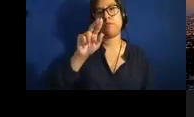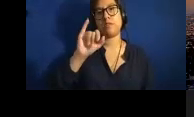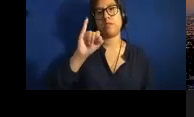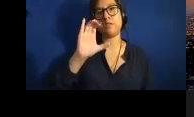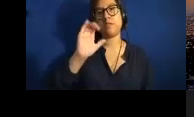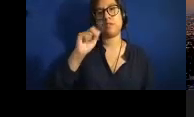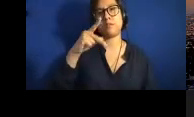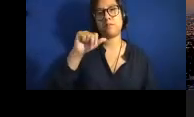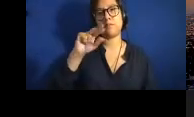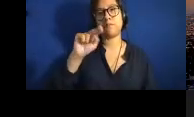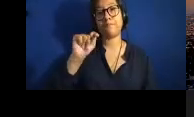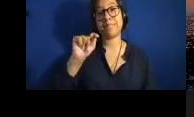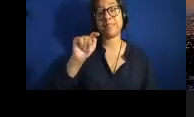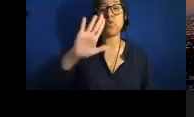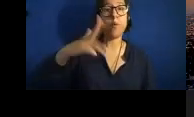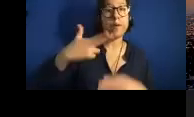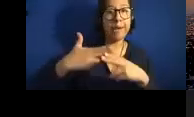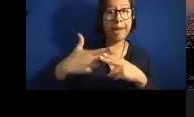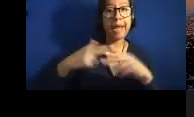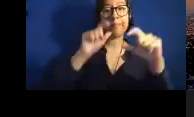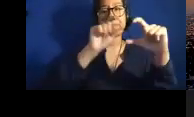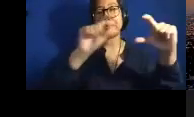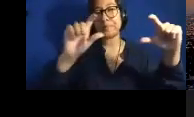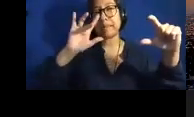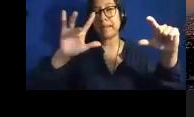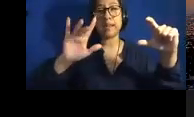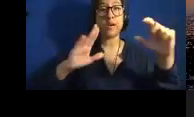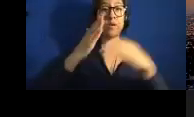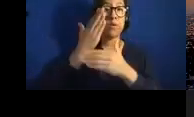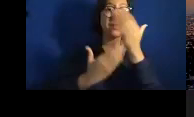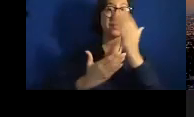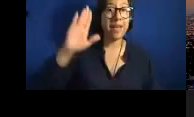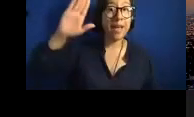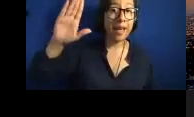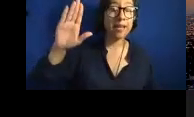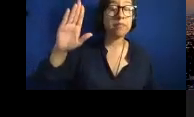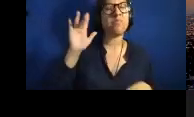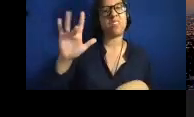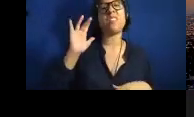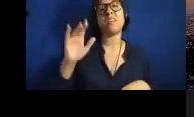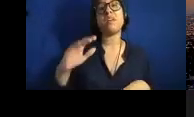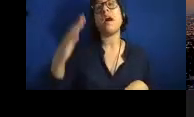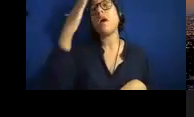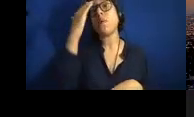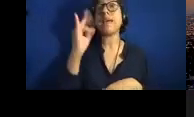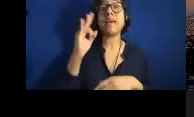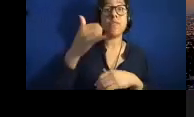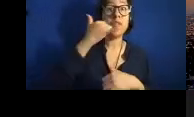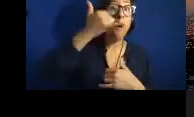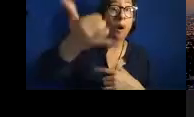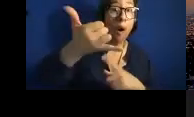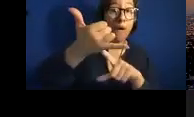hand. I know some folks may have joined just by phone, and that will be press *9 if you just joined by